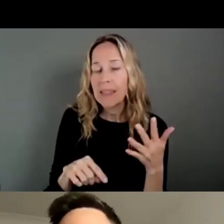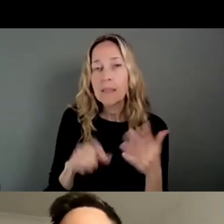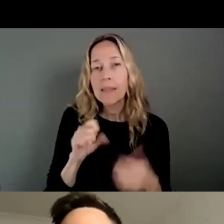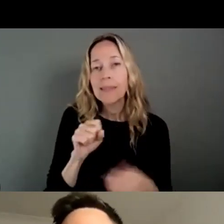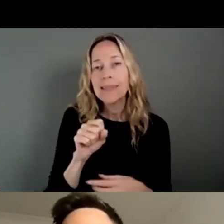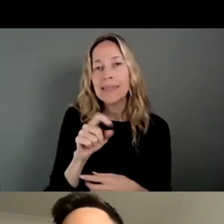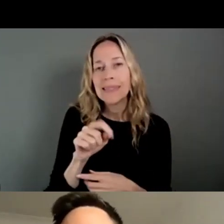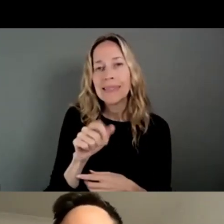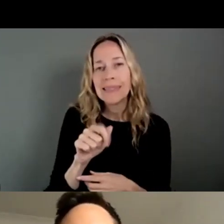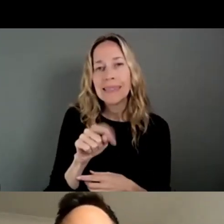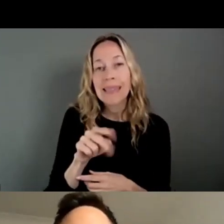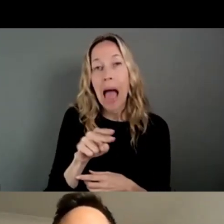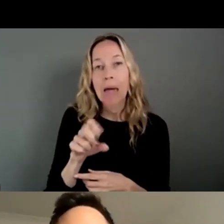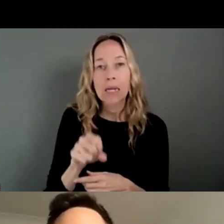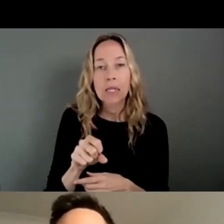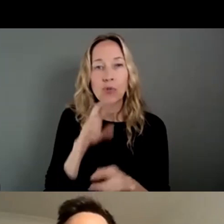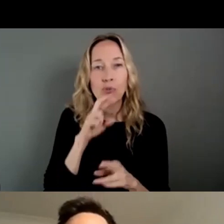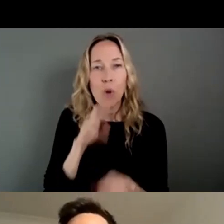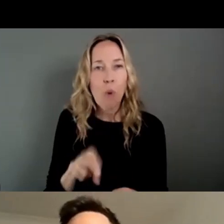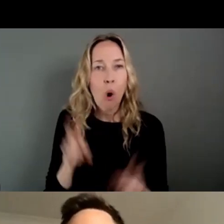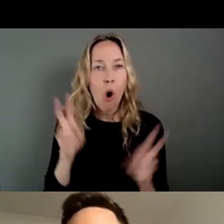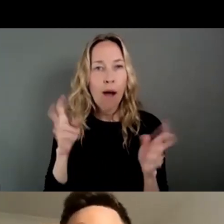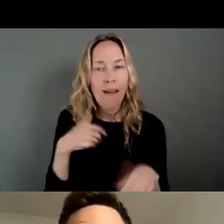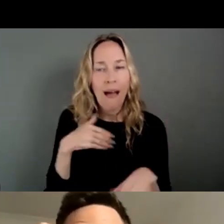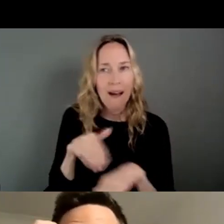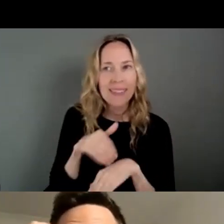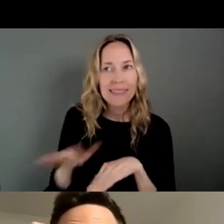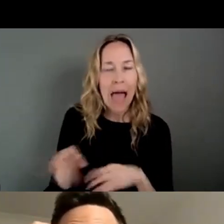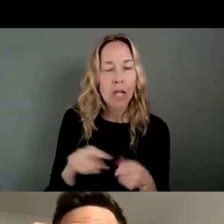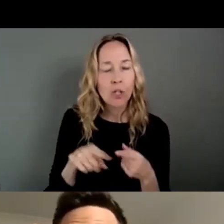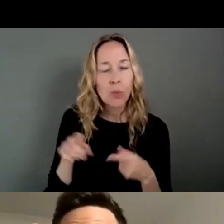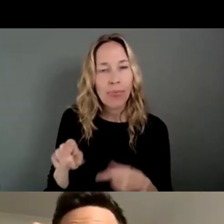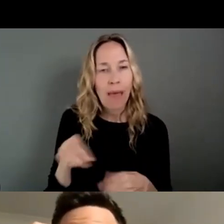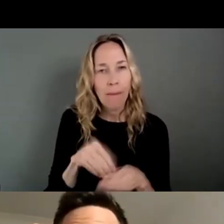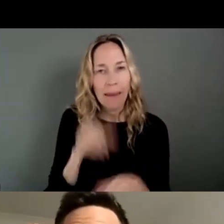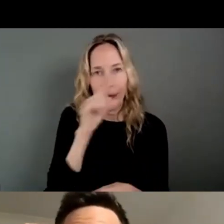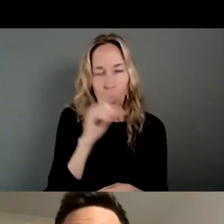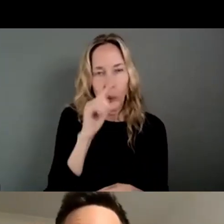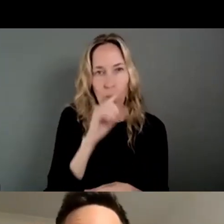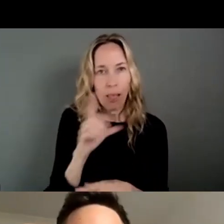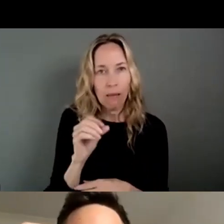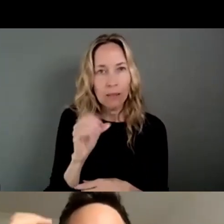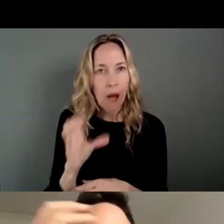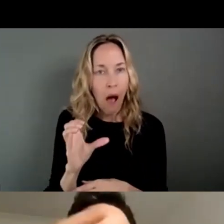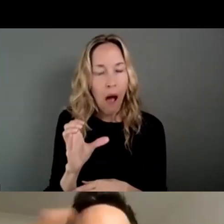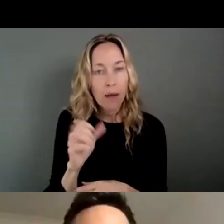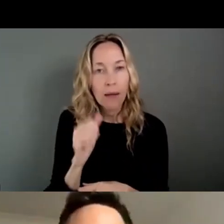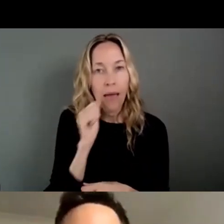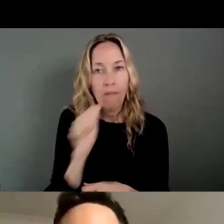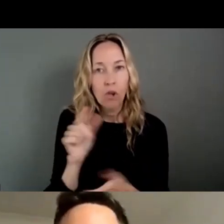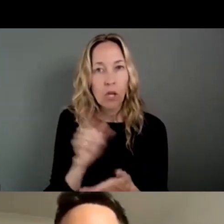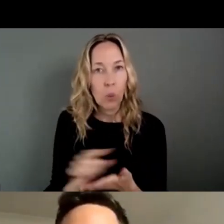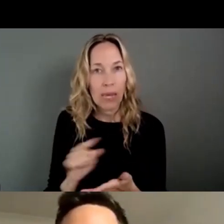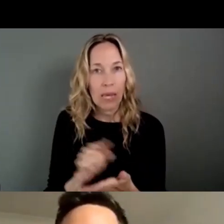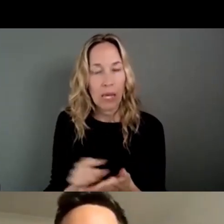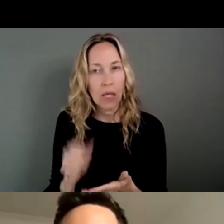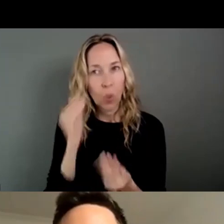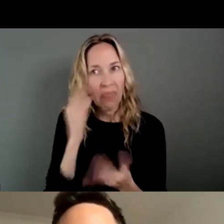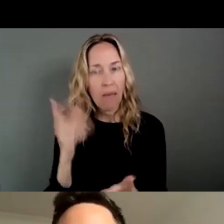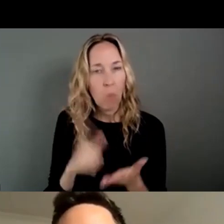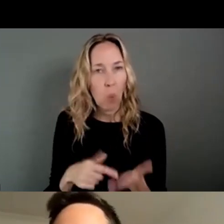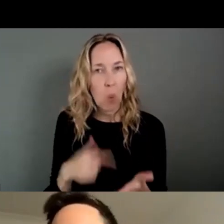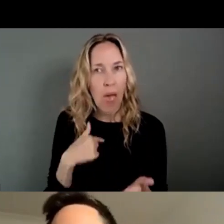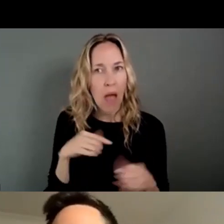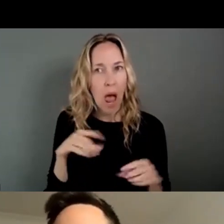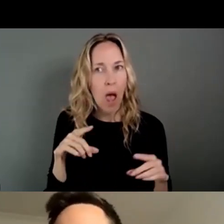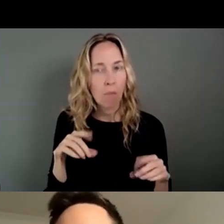I mean, I hear you both saying, I mean, you're trying to build this mastermind, and you're not trying to handicap one another at all. You're trying or inhibit